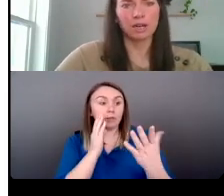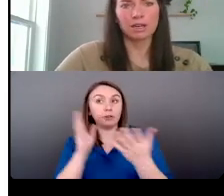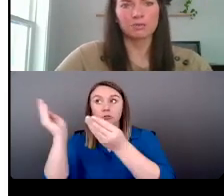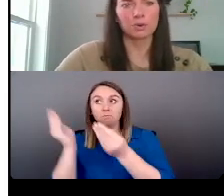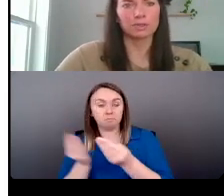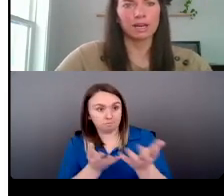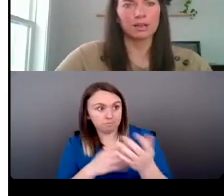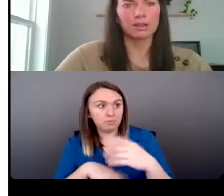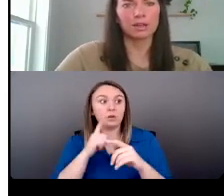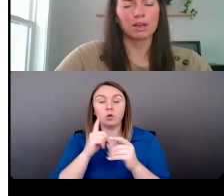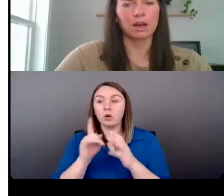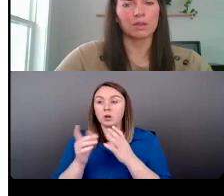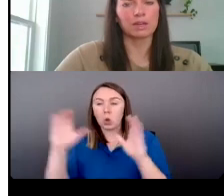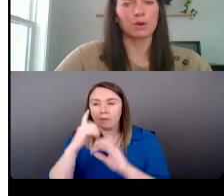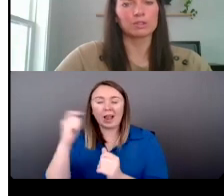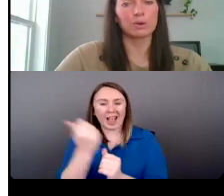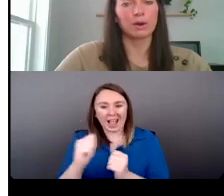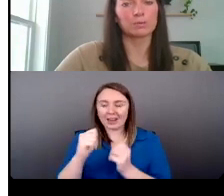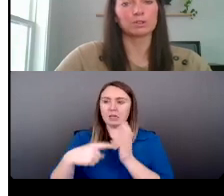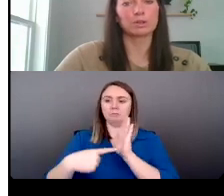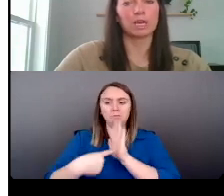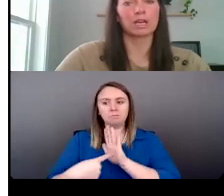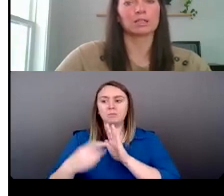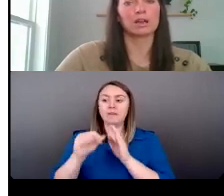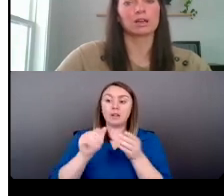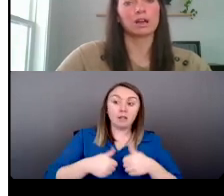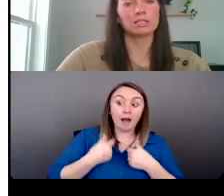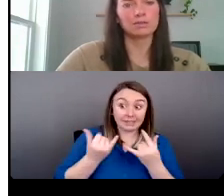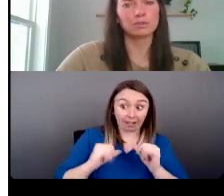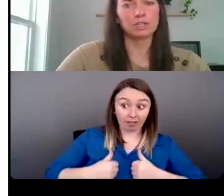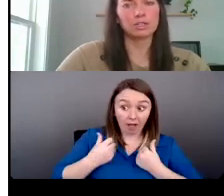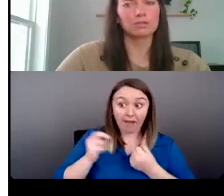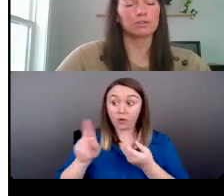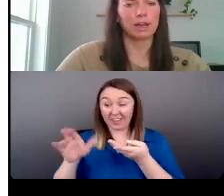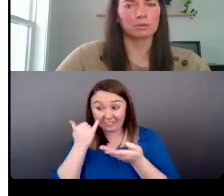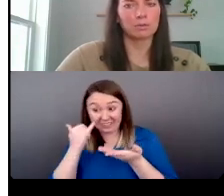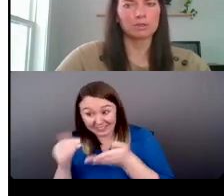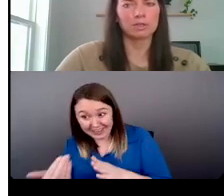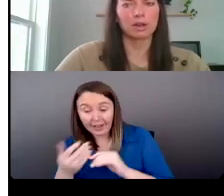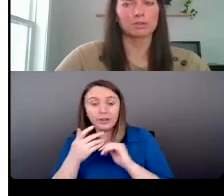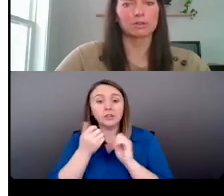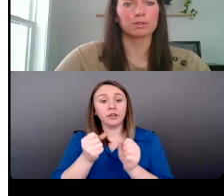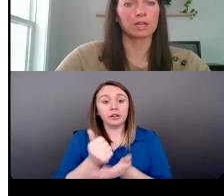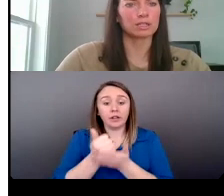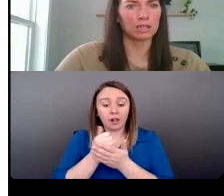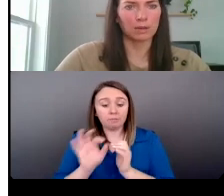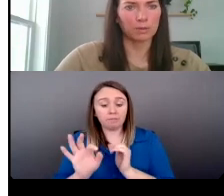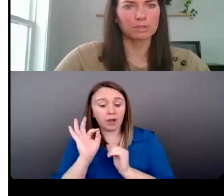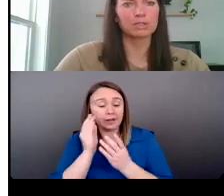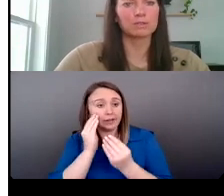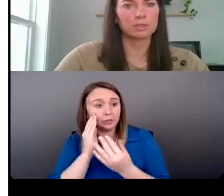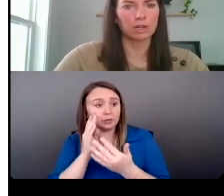of life or of death. They can also help to locate contact information for family members for that